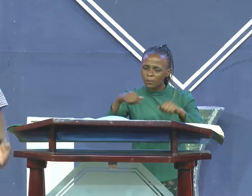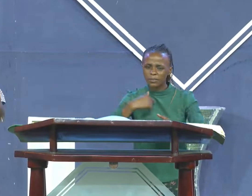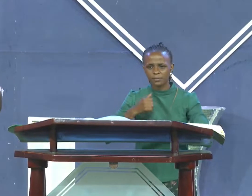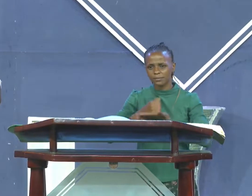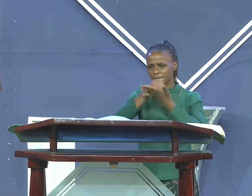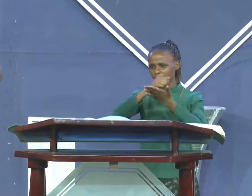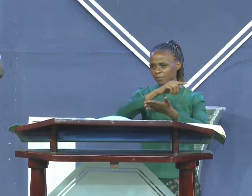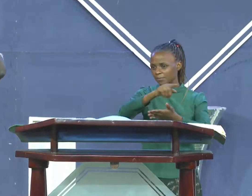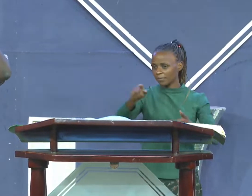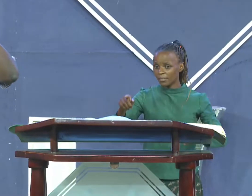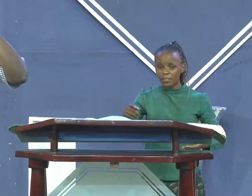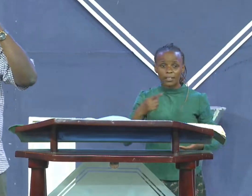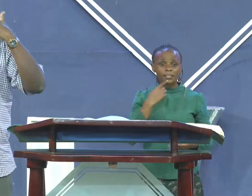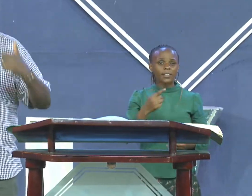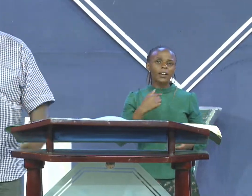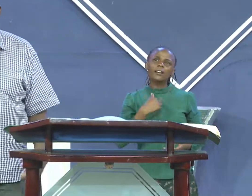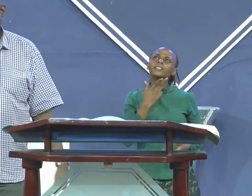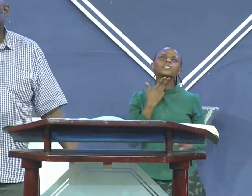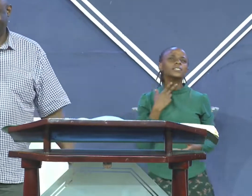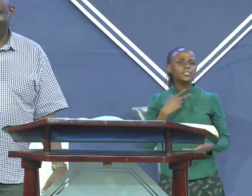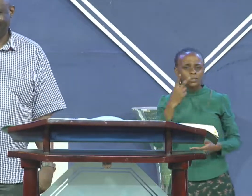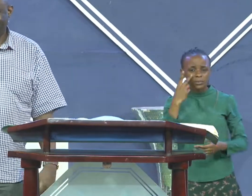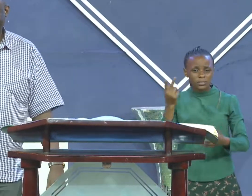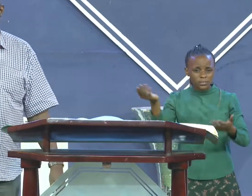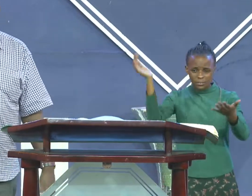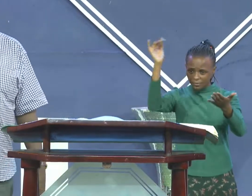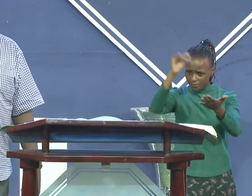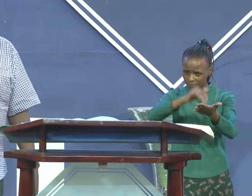He said, I need my sight.